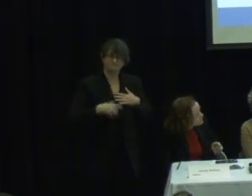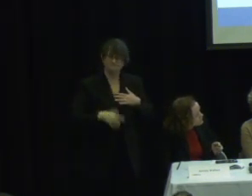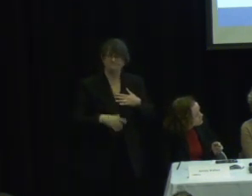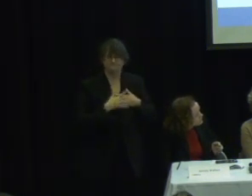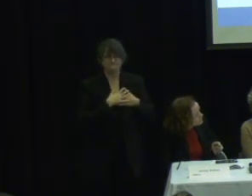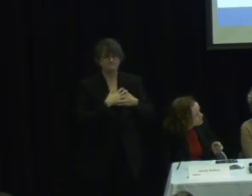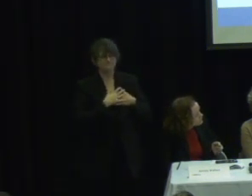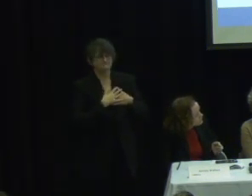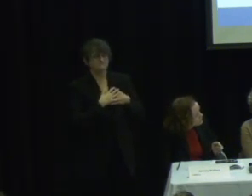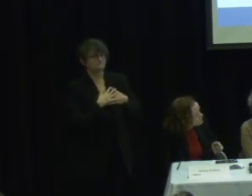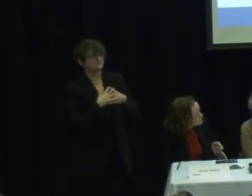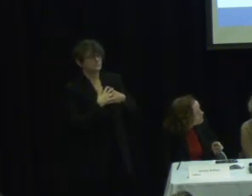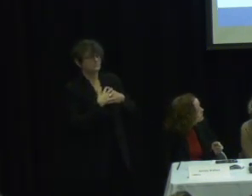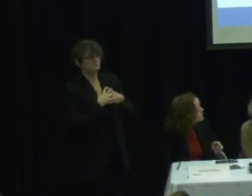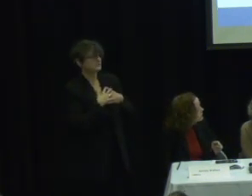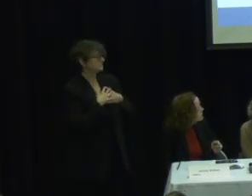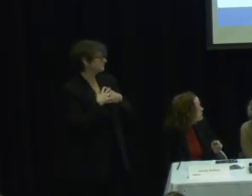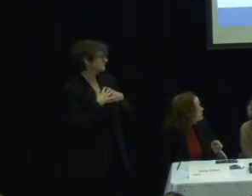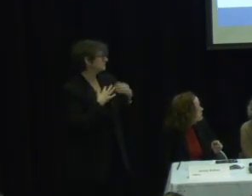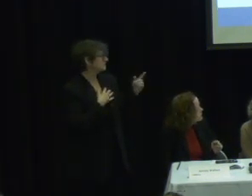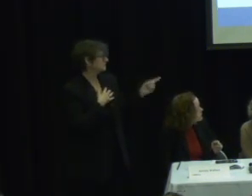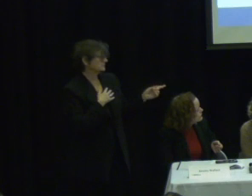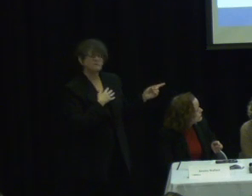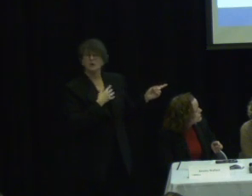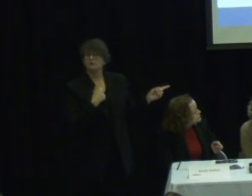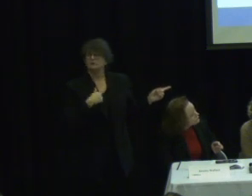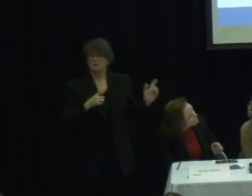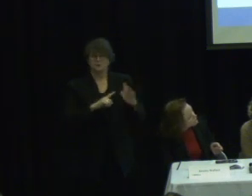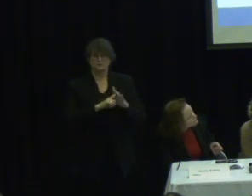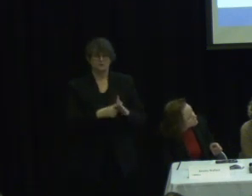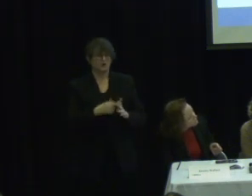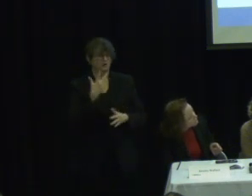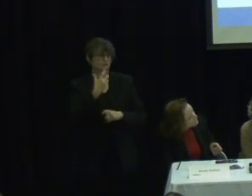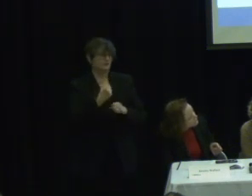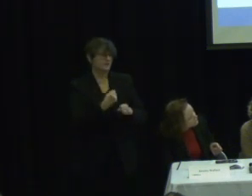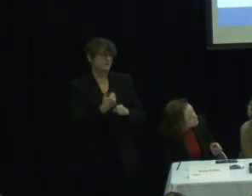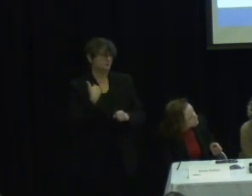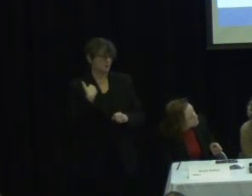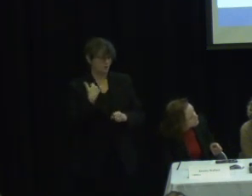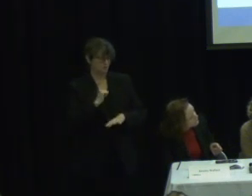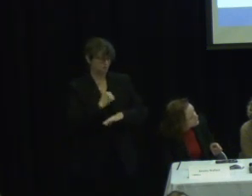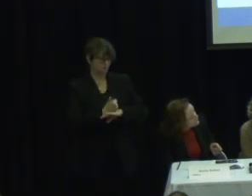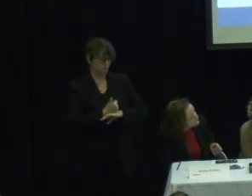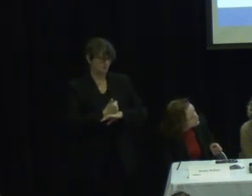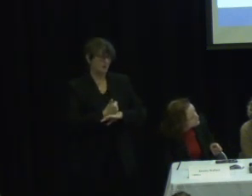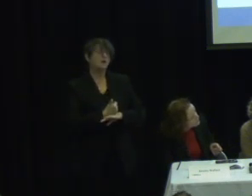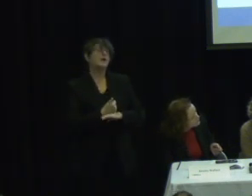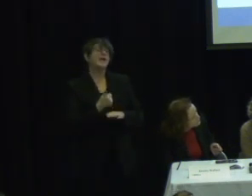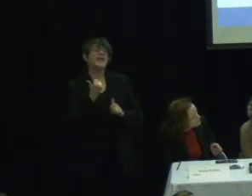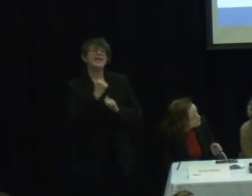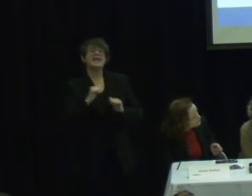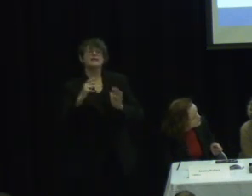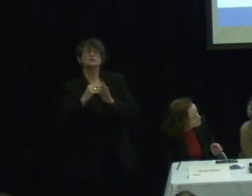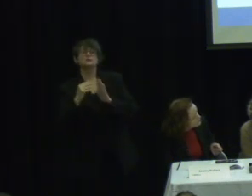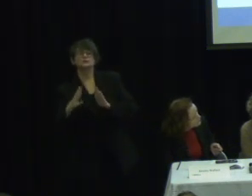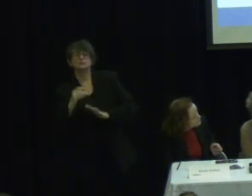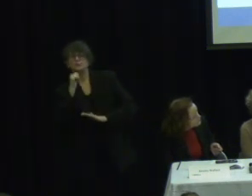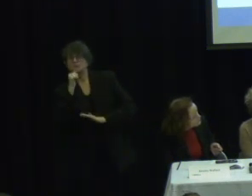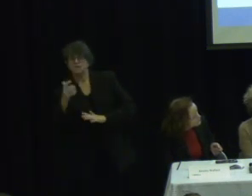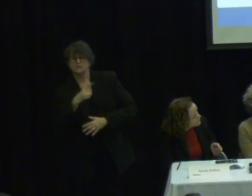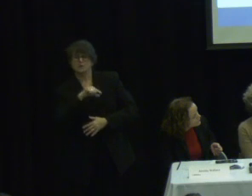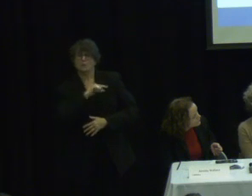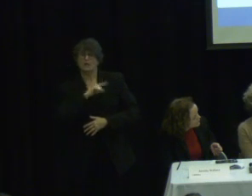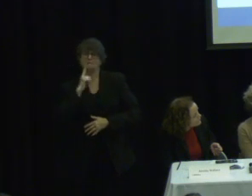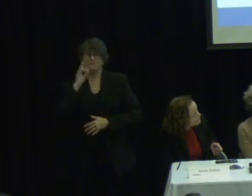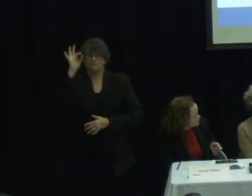the Access to Education Fund was started 3 years ago, and we formed it, and it's for any student that does not qualify for